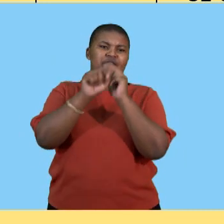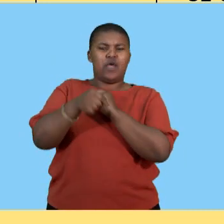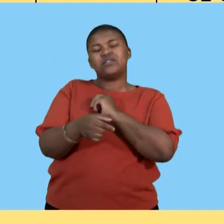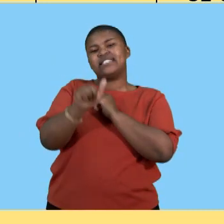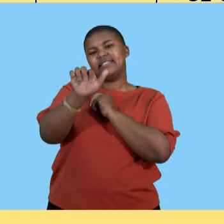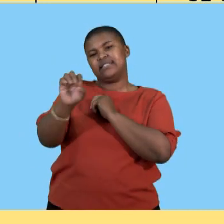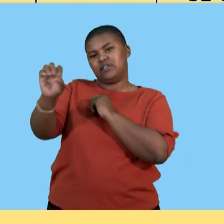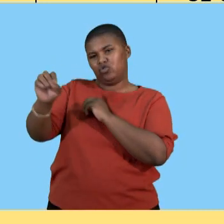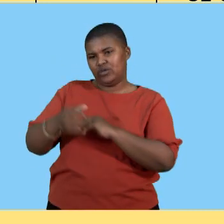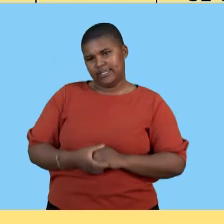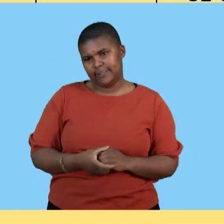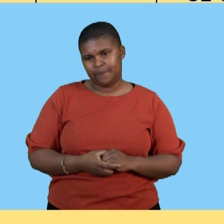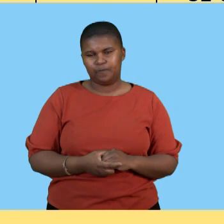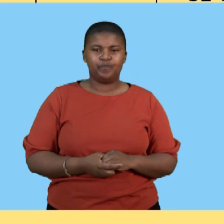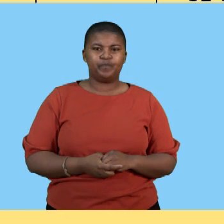us is